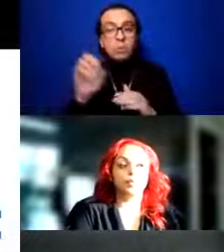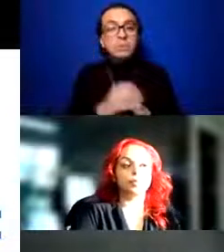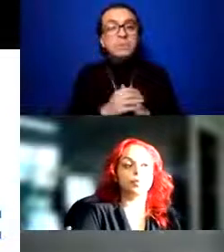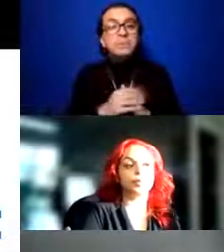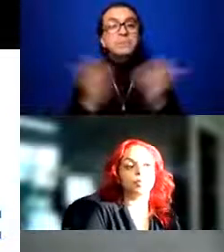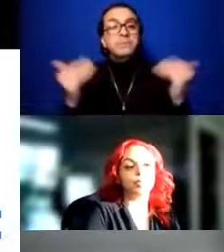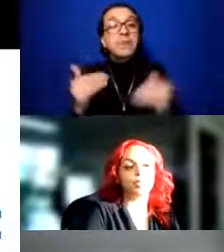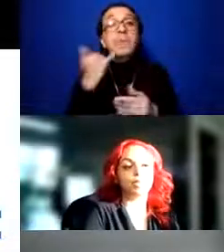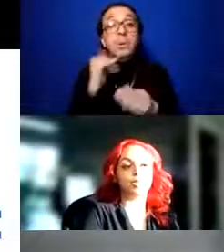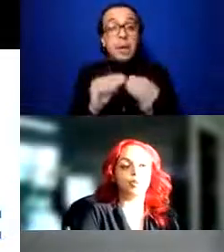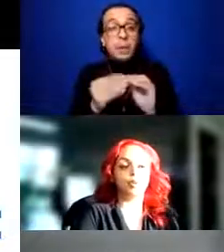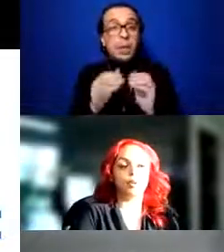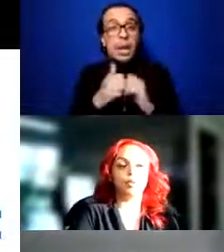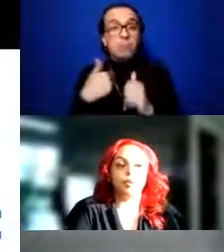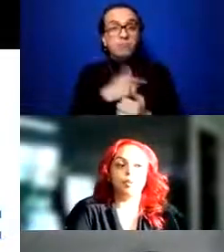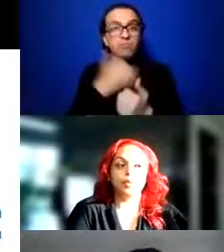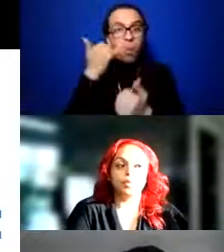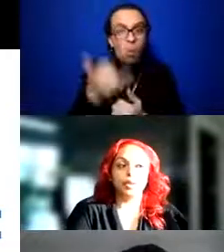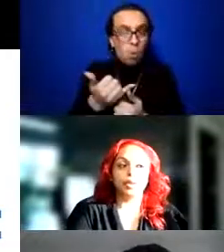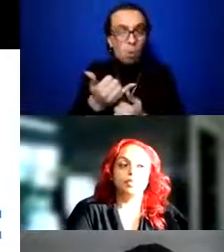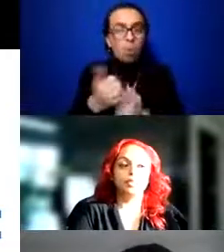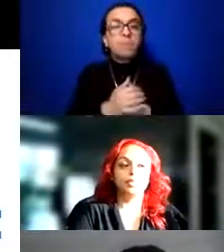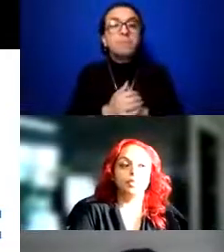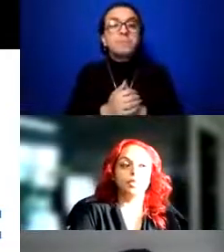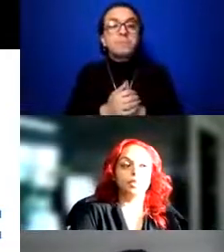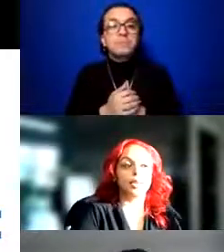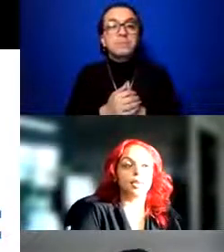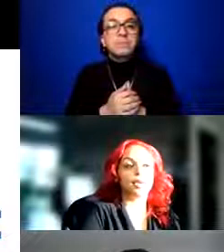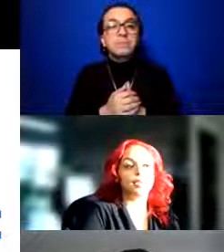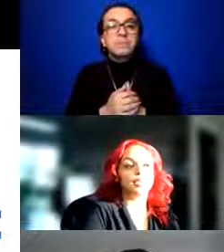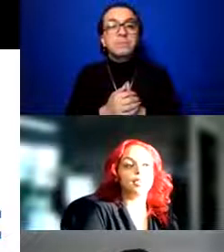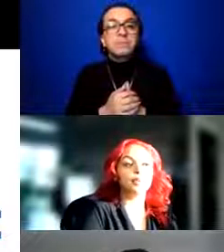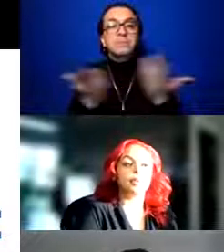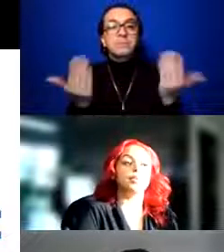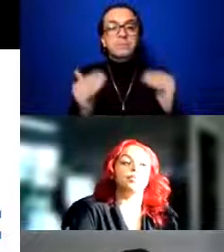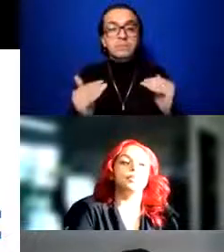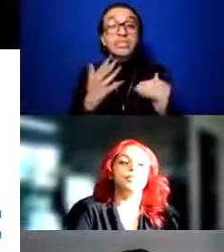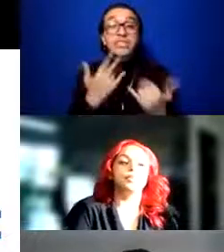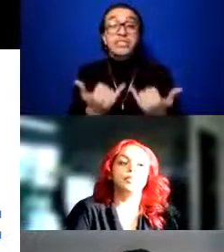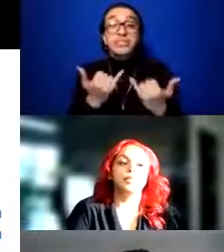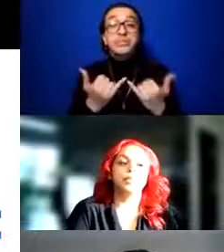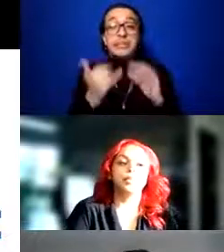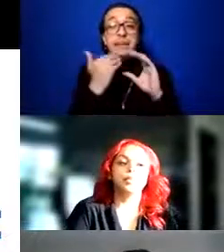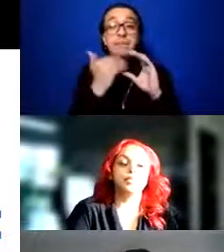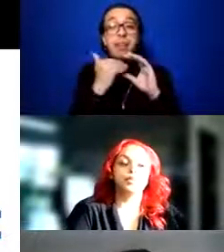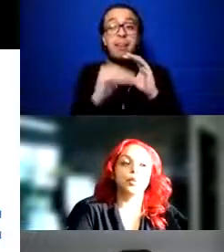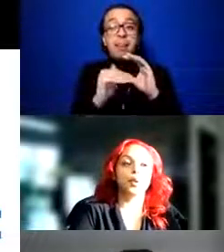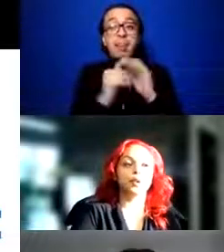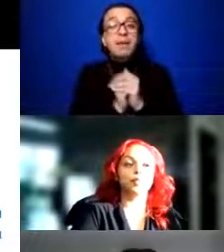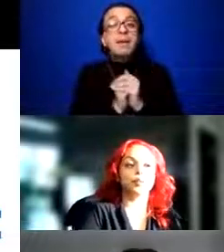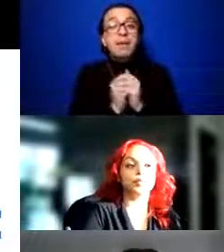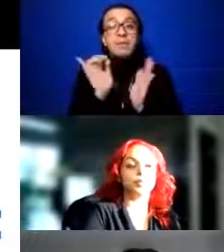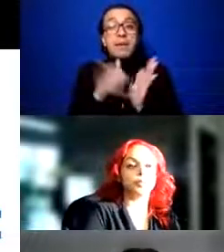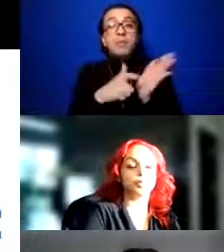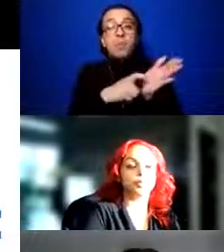Telephone number, so the best contact number that we can reach you at. And email address. This is